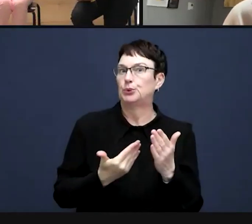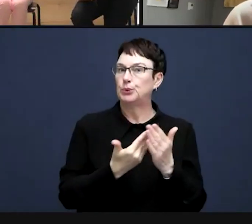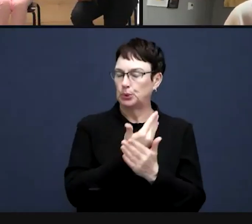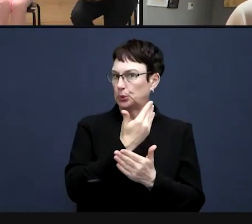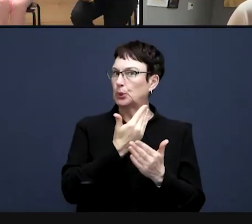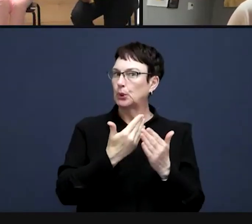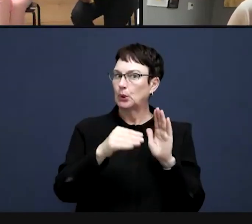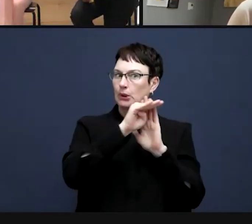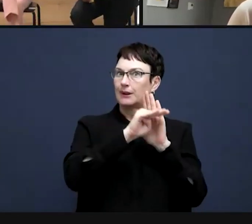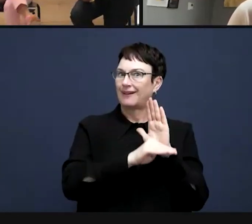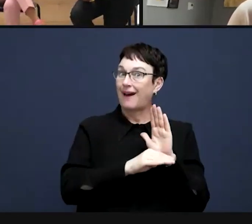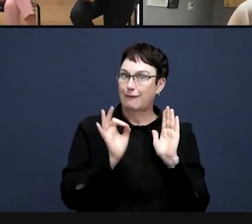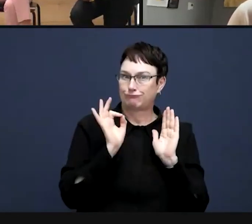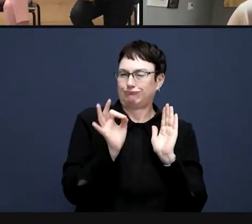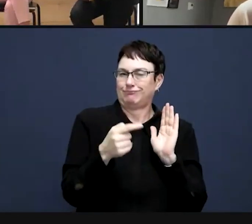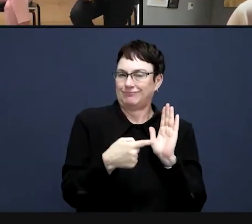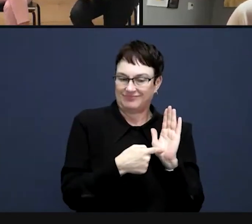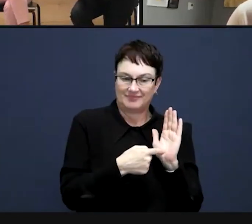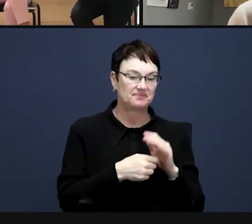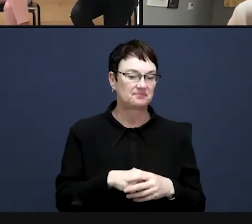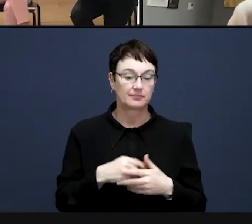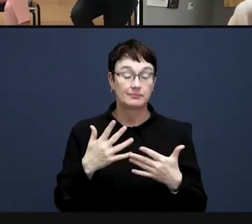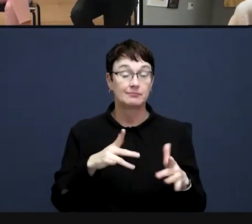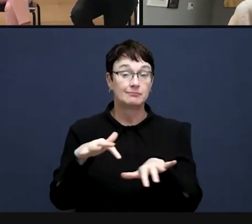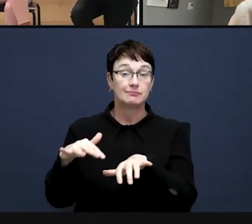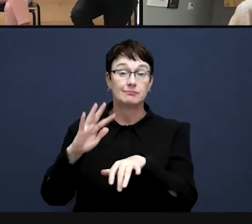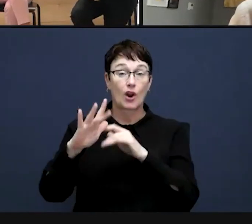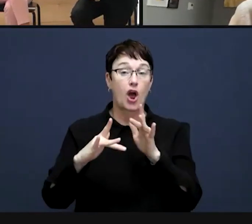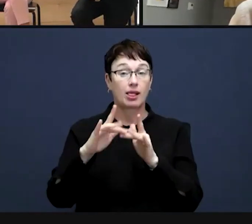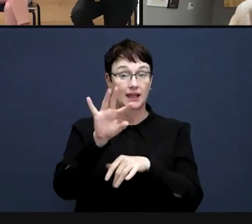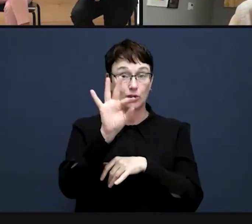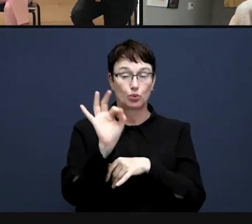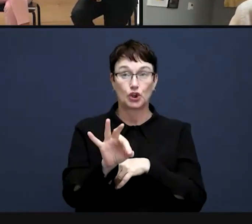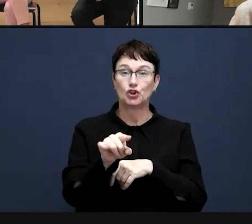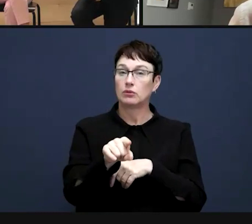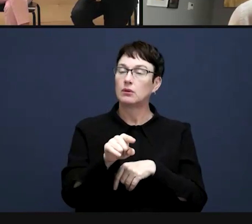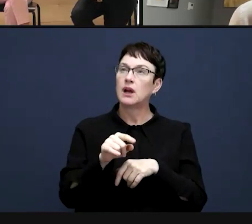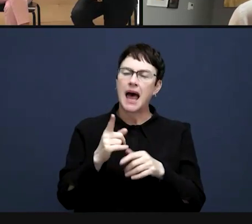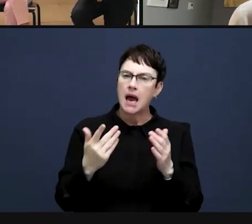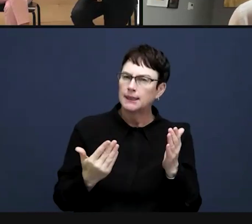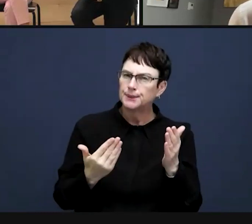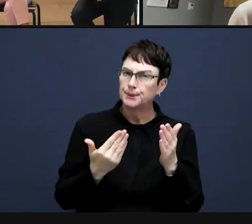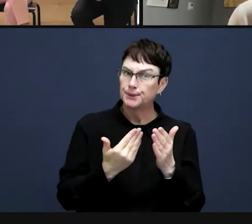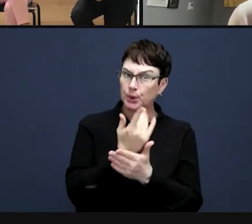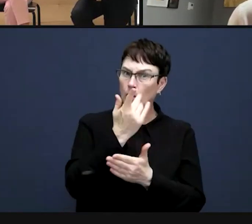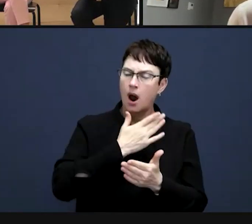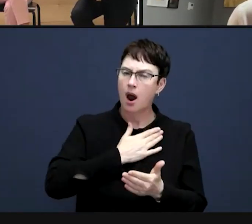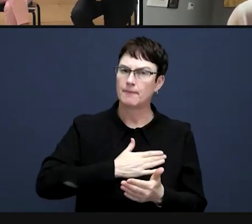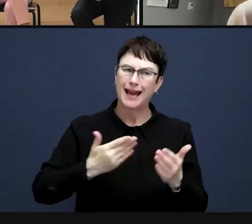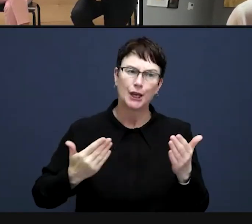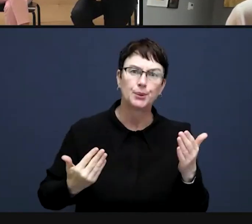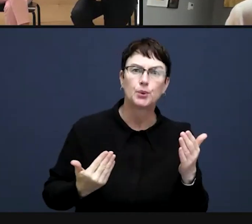course. Yeah. So we have a question from online. What's the plan for new or additional certification programs in the near